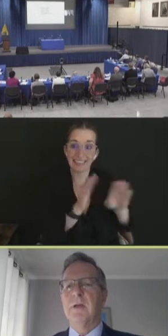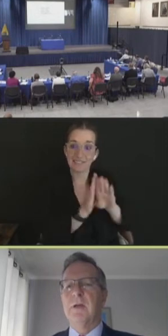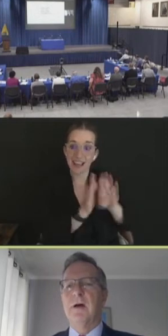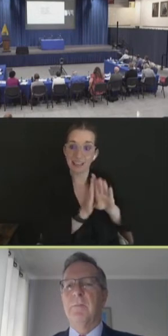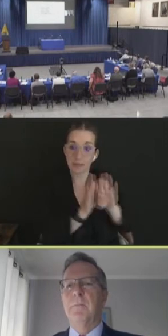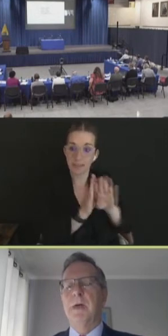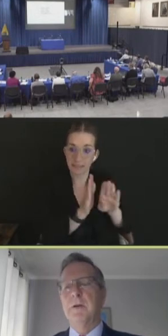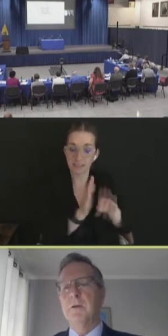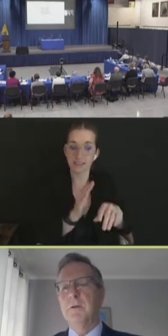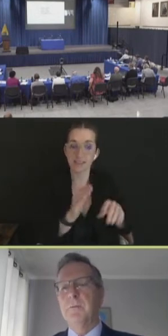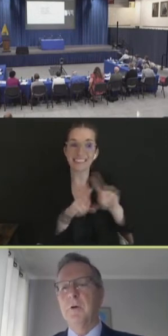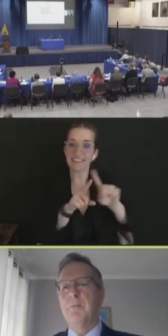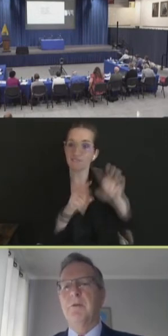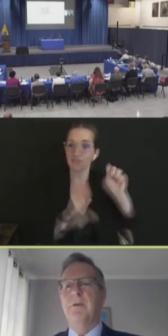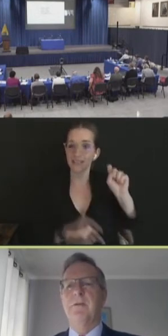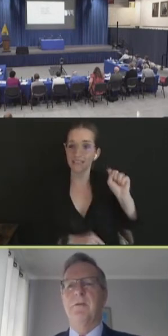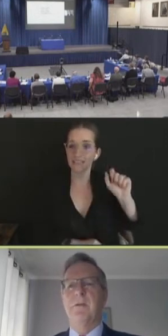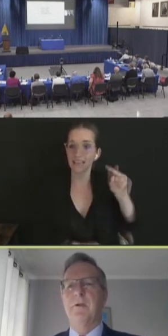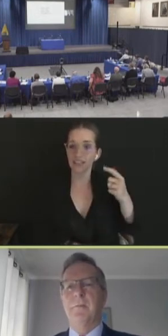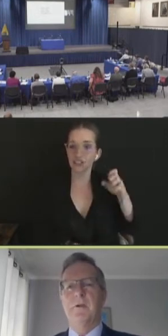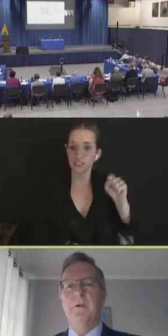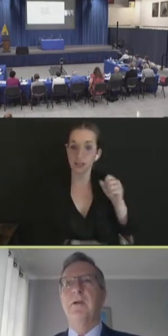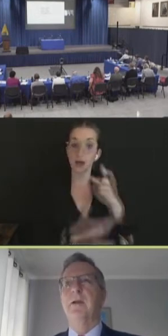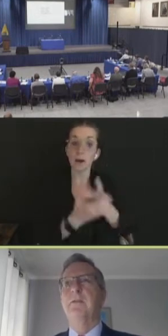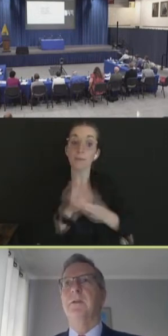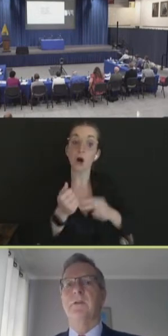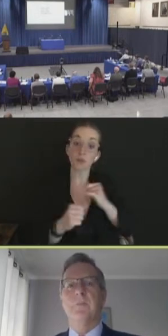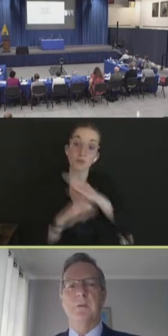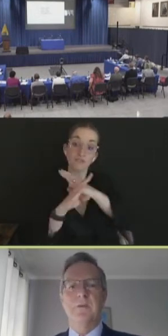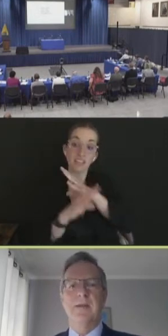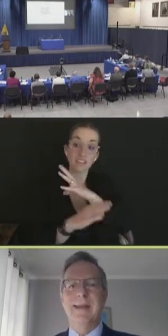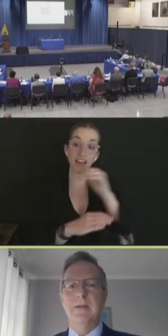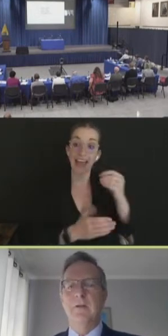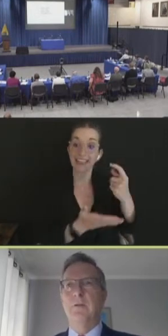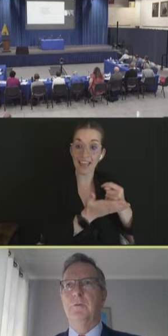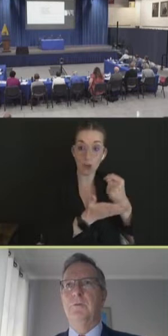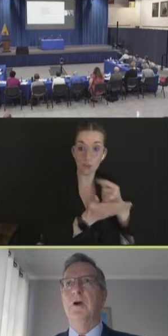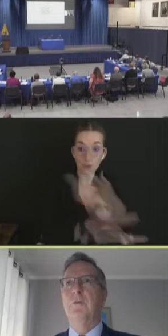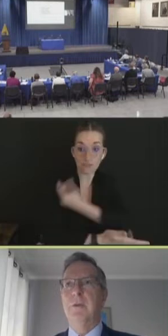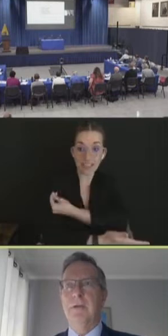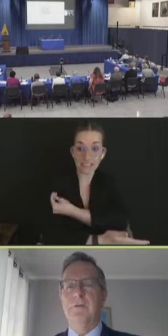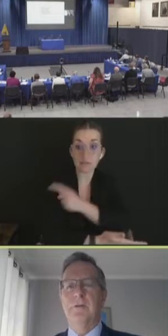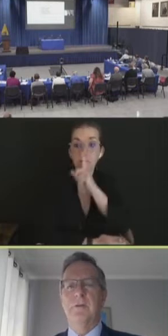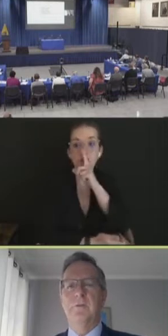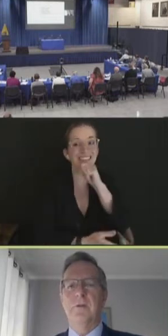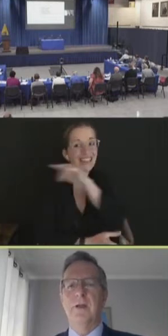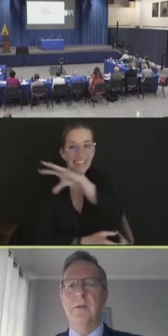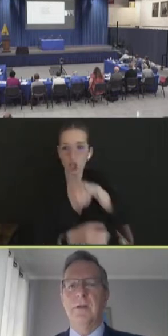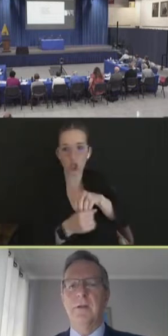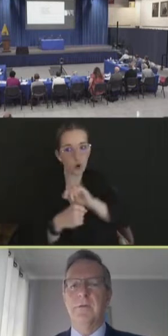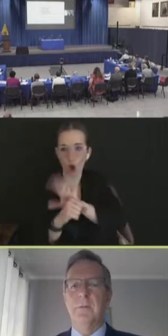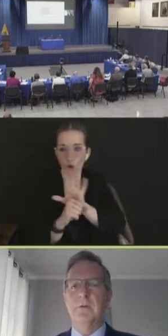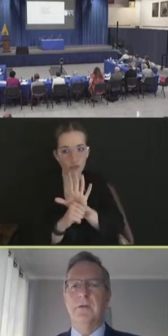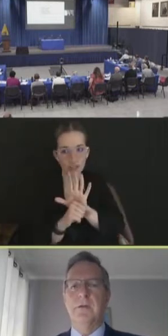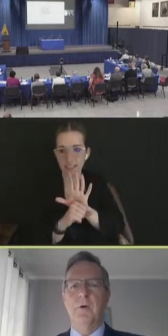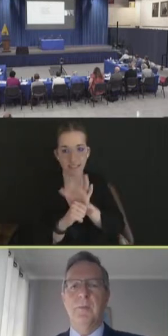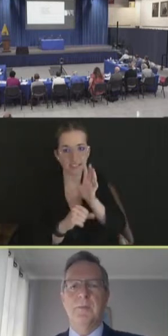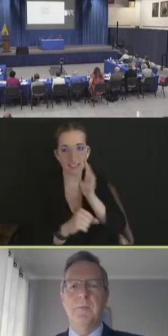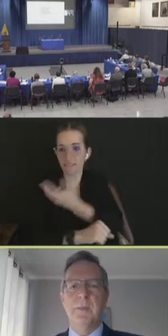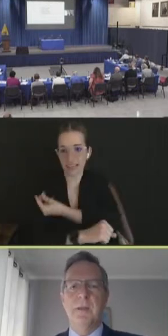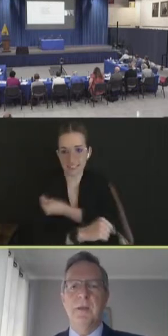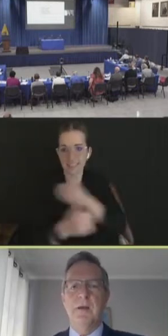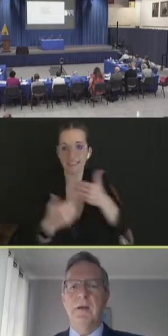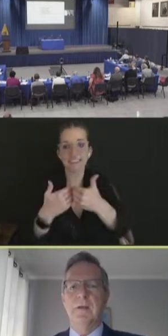stages. That includes both preventive and therapeutic vaccines, but does not include COVID vaccines, which I'll comment on separately in a